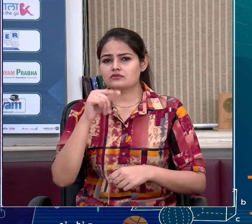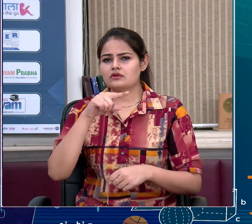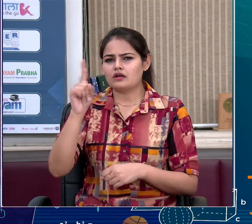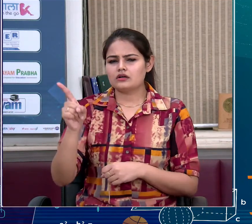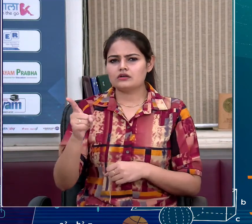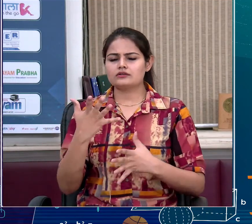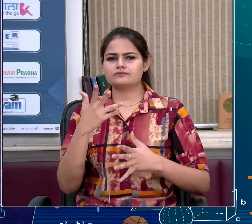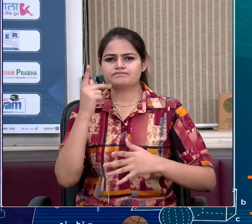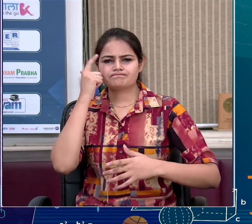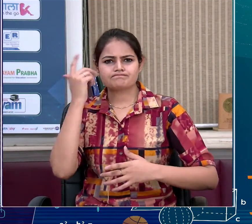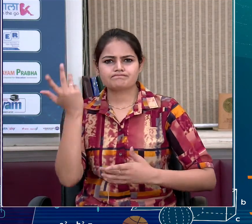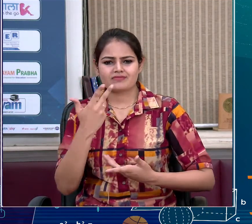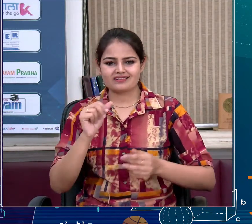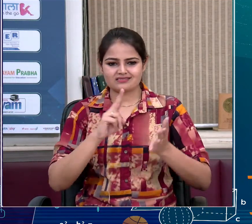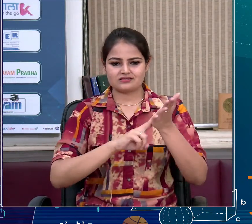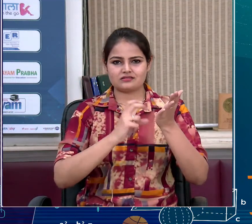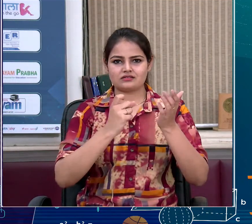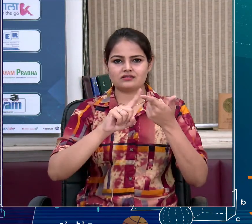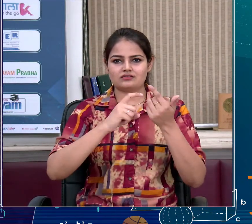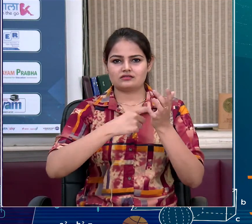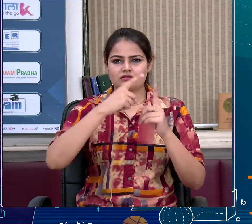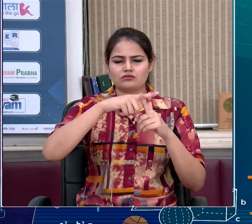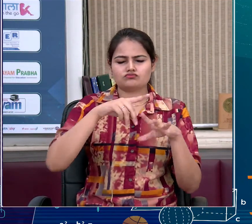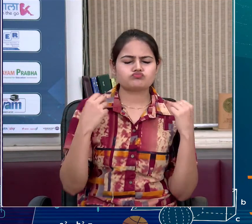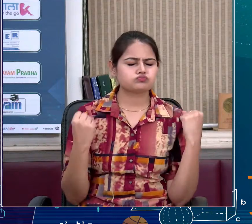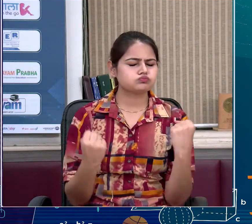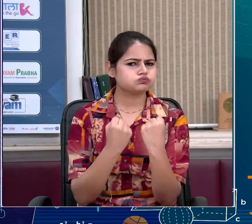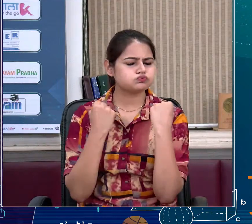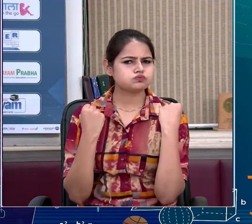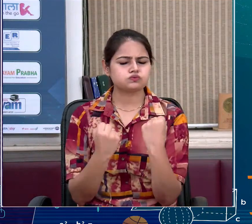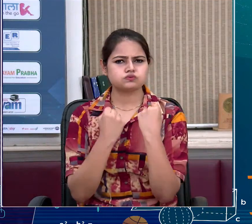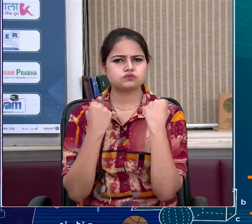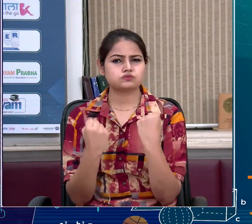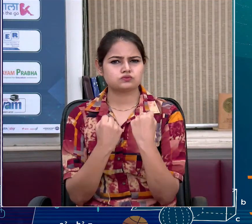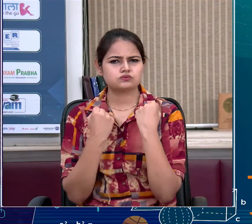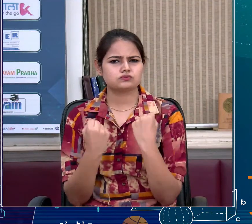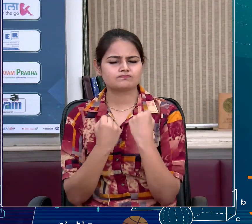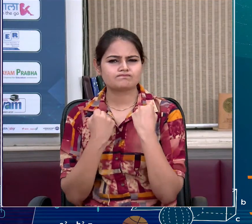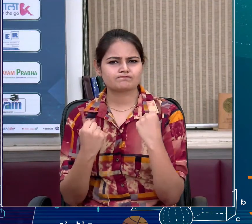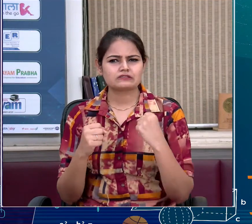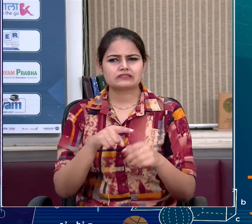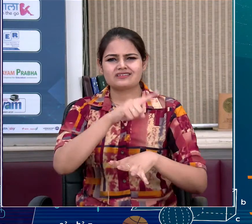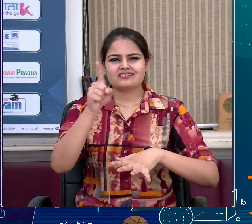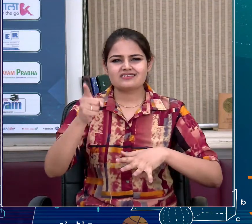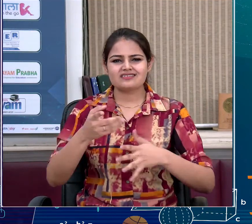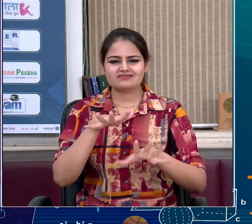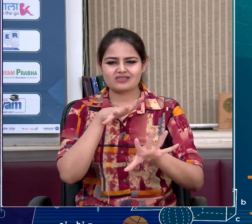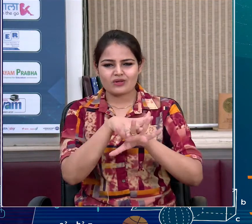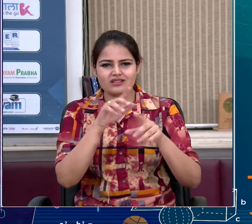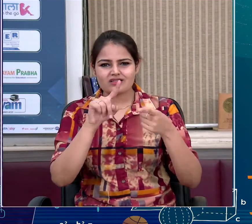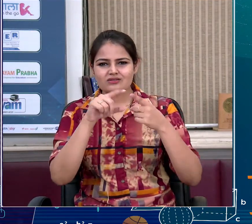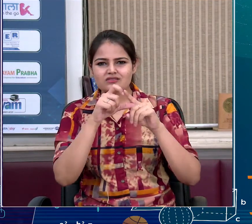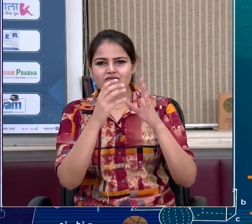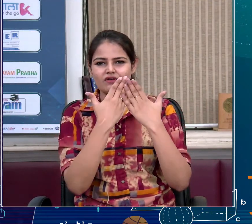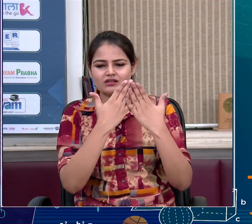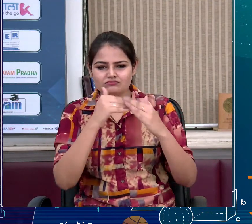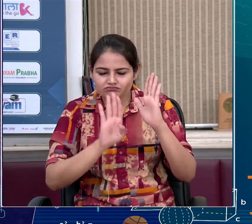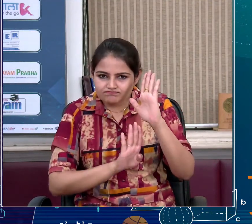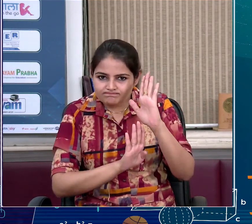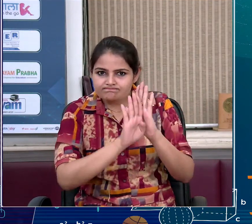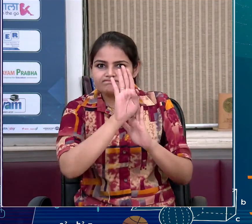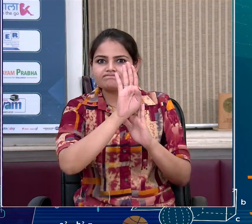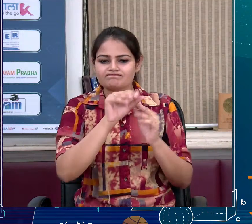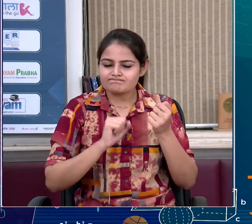has been working really hard for enhancing these sessions. In pandemic also, we are giving